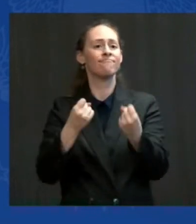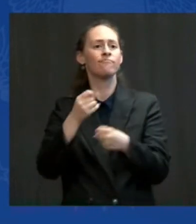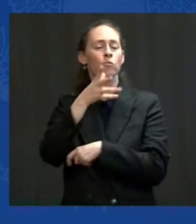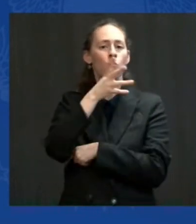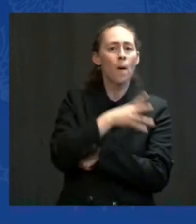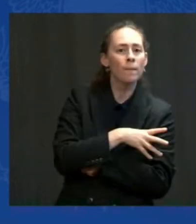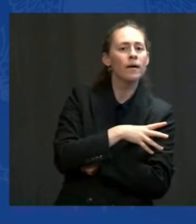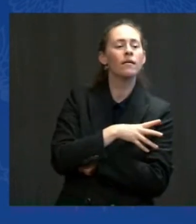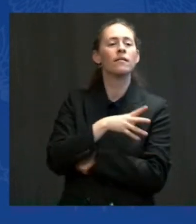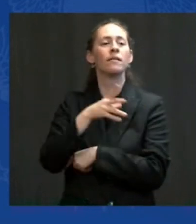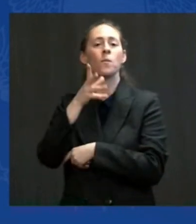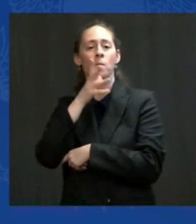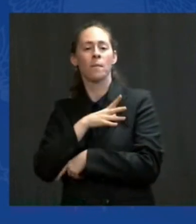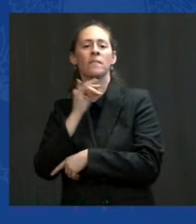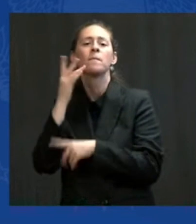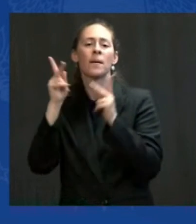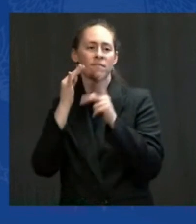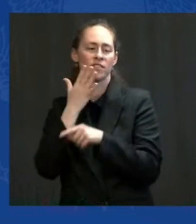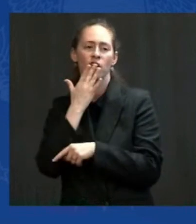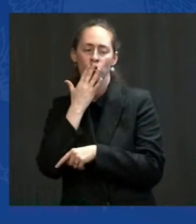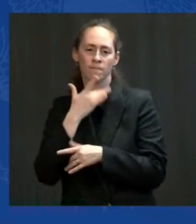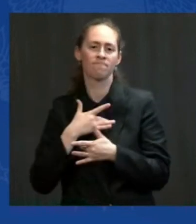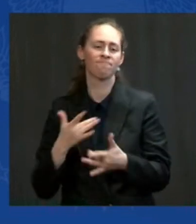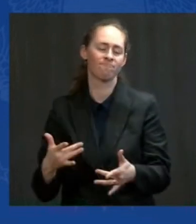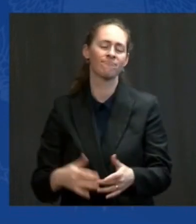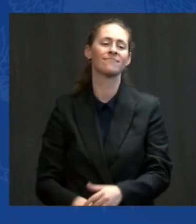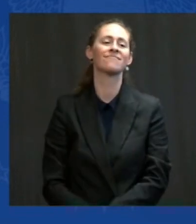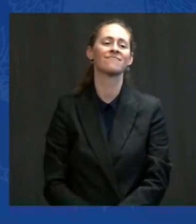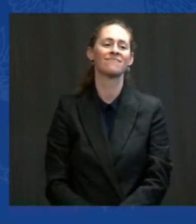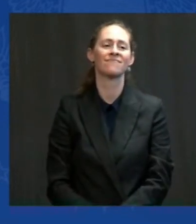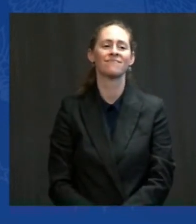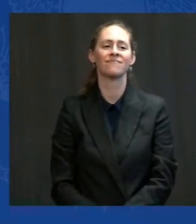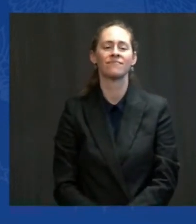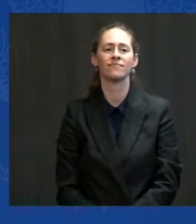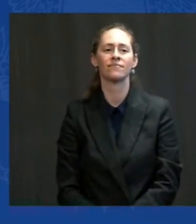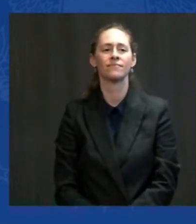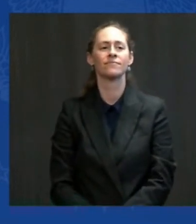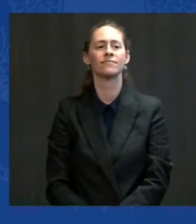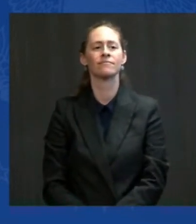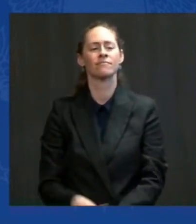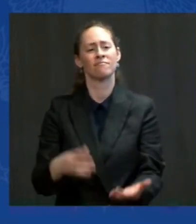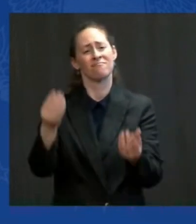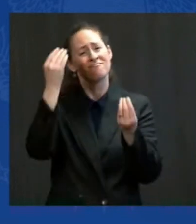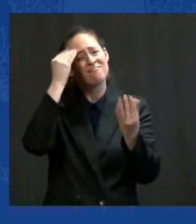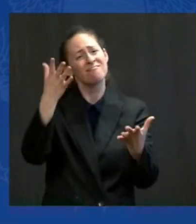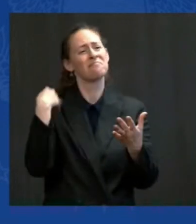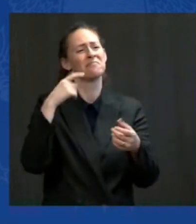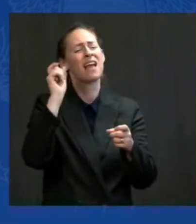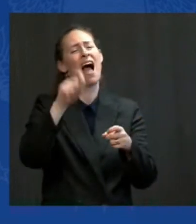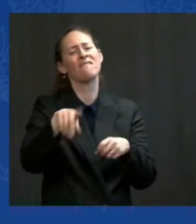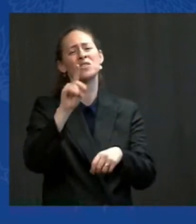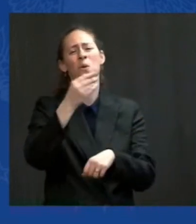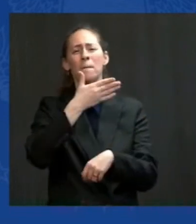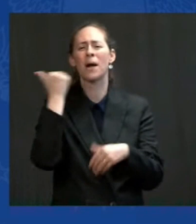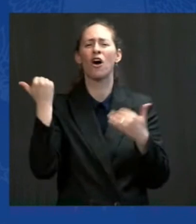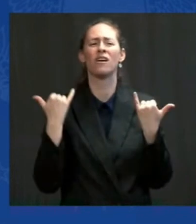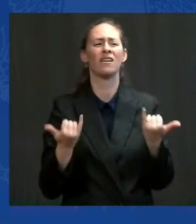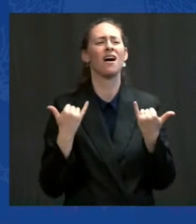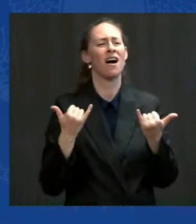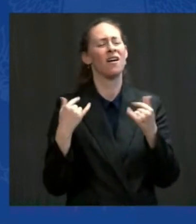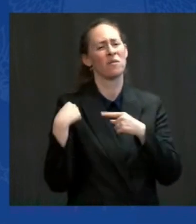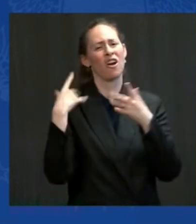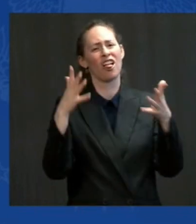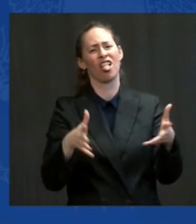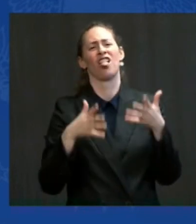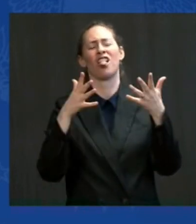1 in 6 home care workers lives in poverty. We need to do better on both sides of the equation. My plan expands home care for